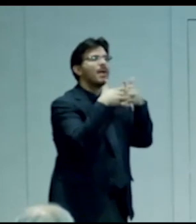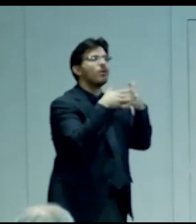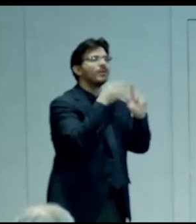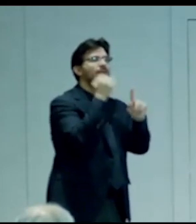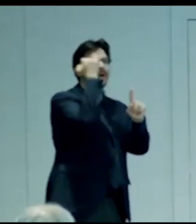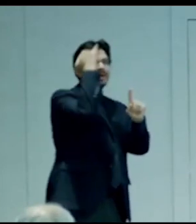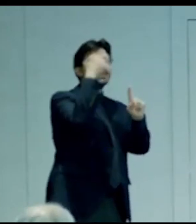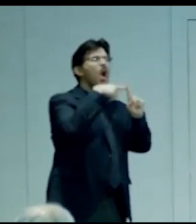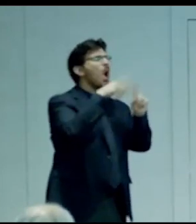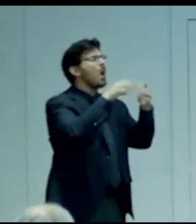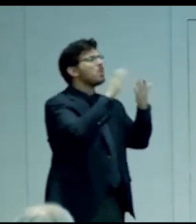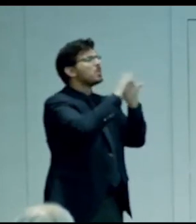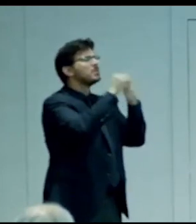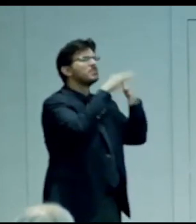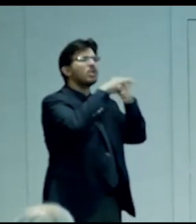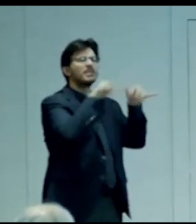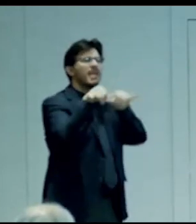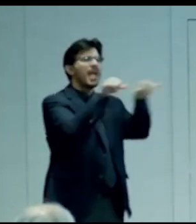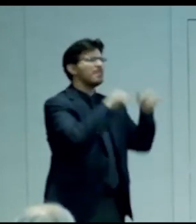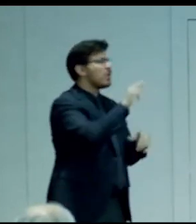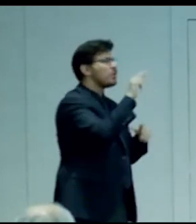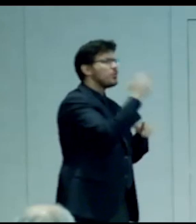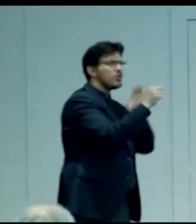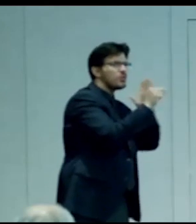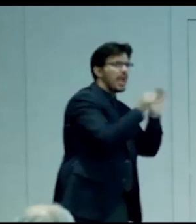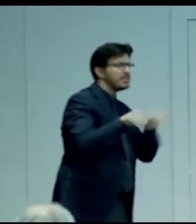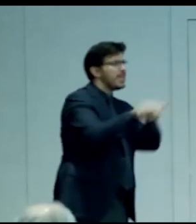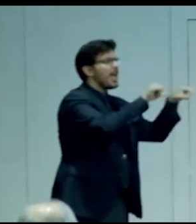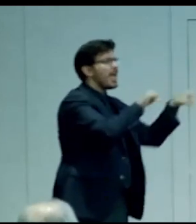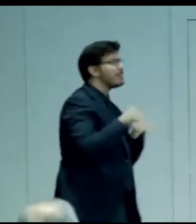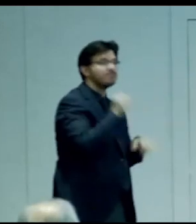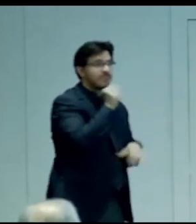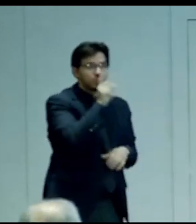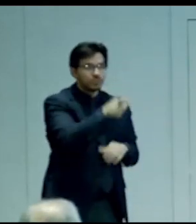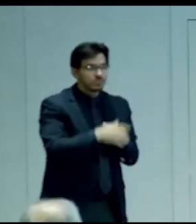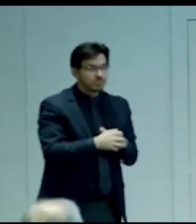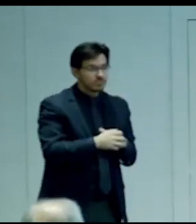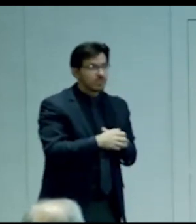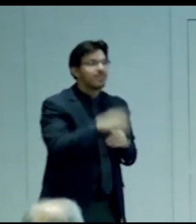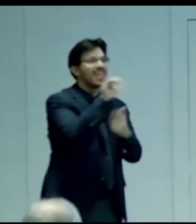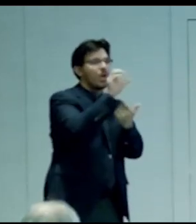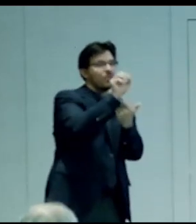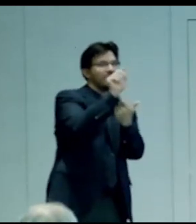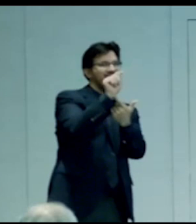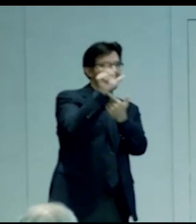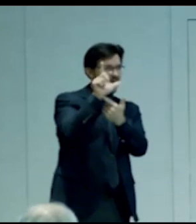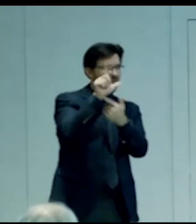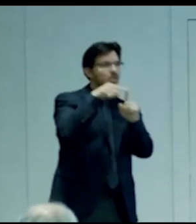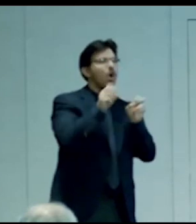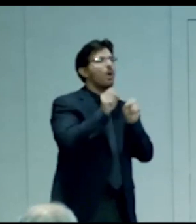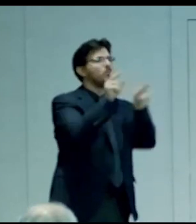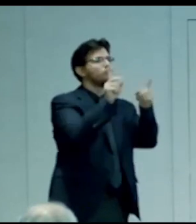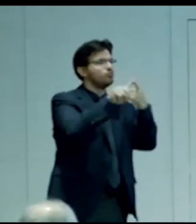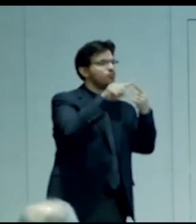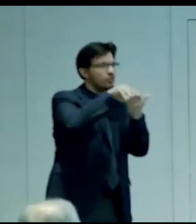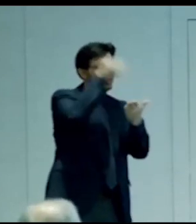was the same. Every third grade taught the same thing, but that's not true. And that's what that OTL research brought back in. And